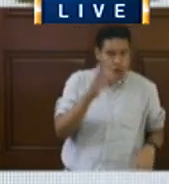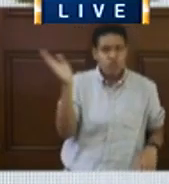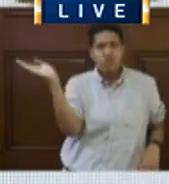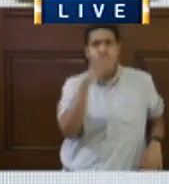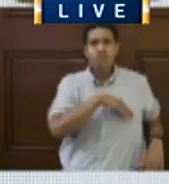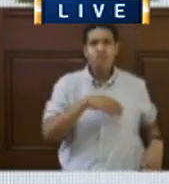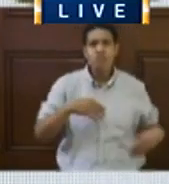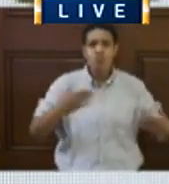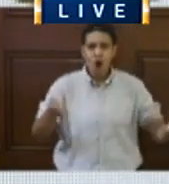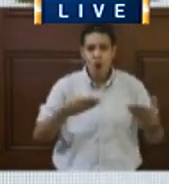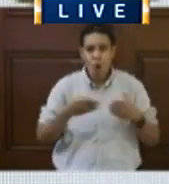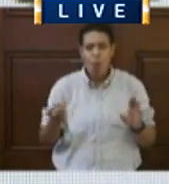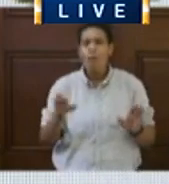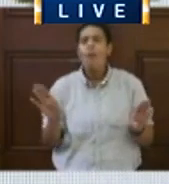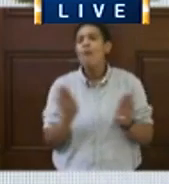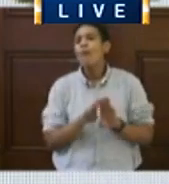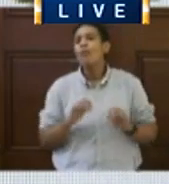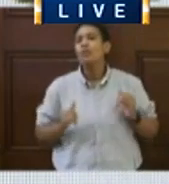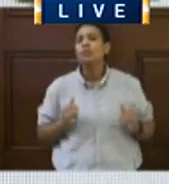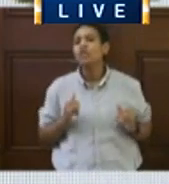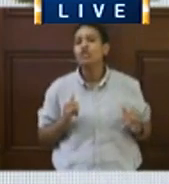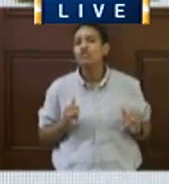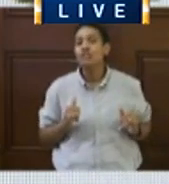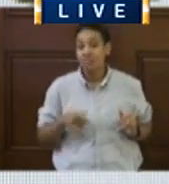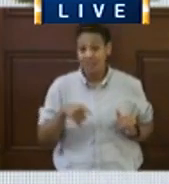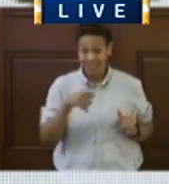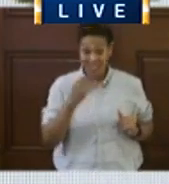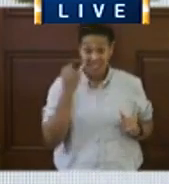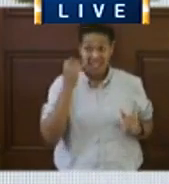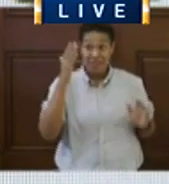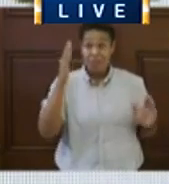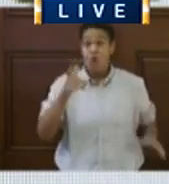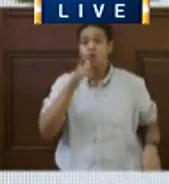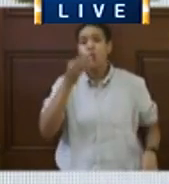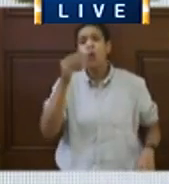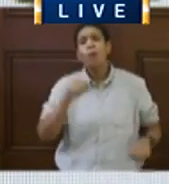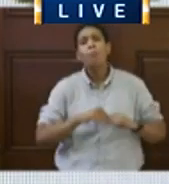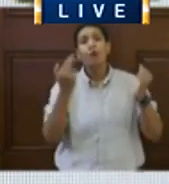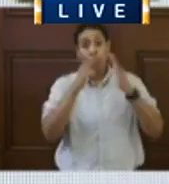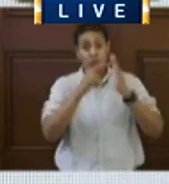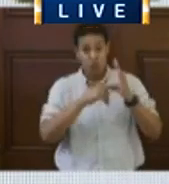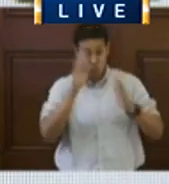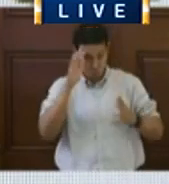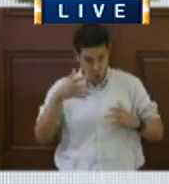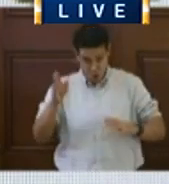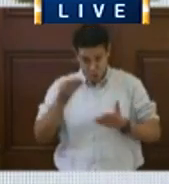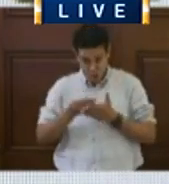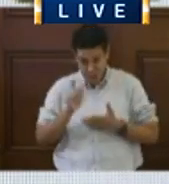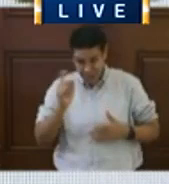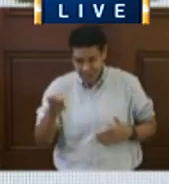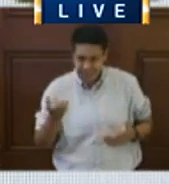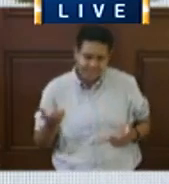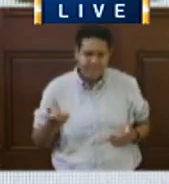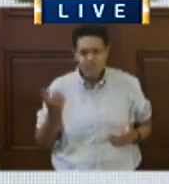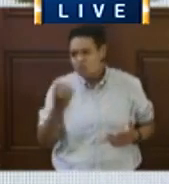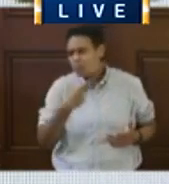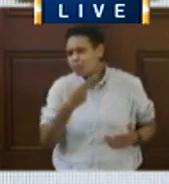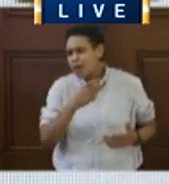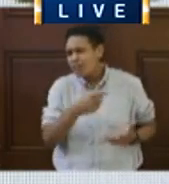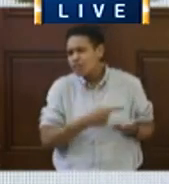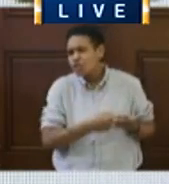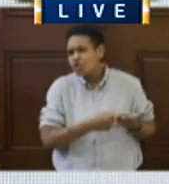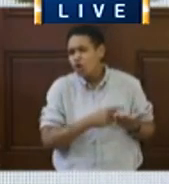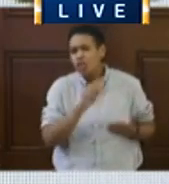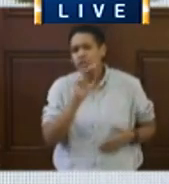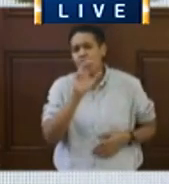they be eligible? And that's something that we would discuss, Minister Clark, to see whether or not a violation of